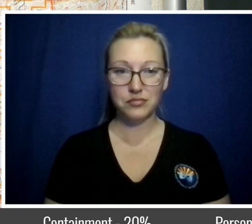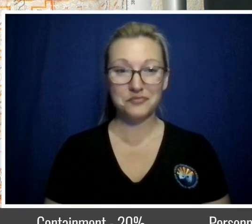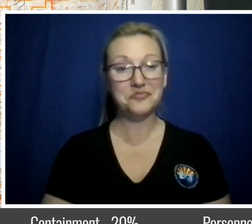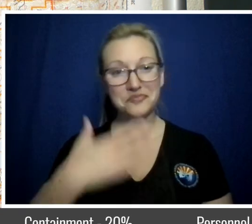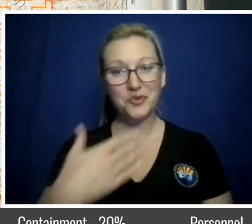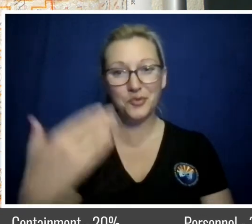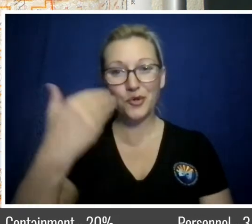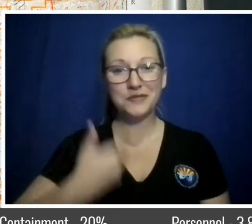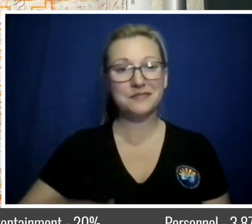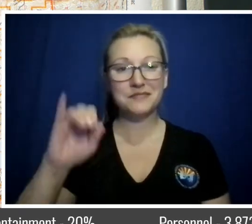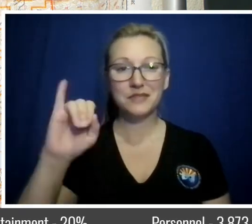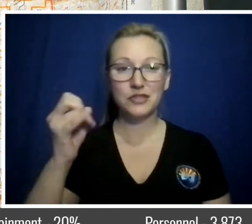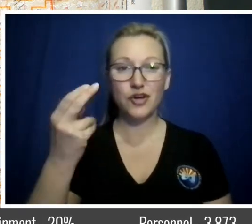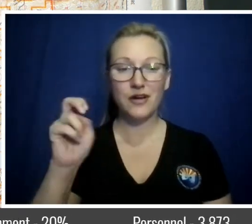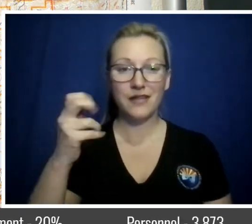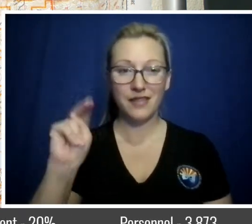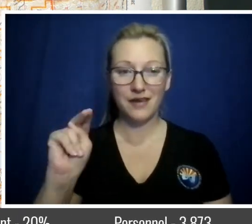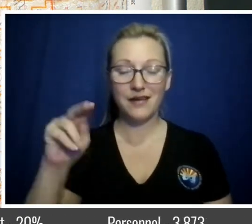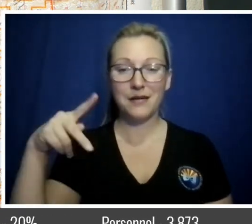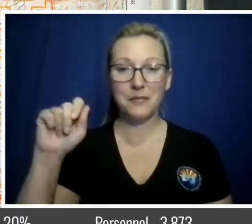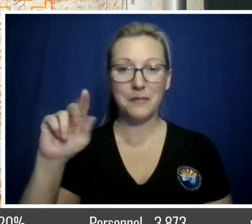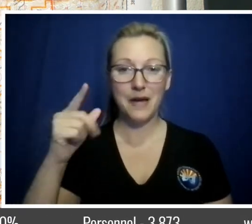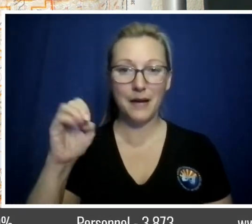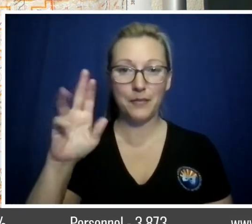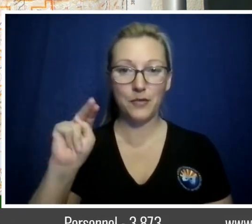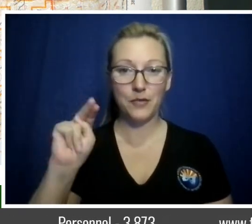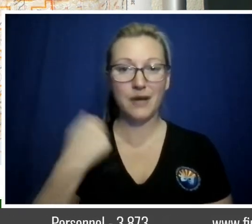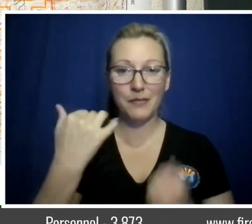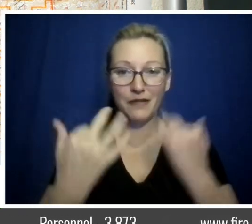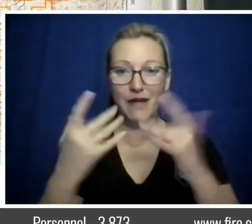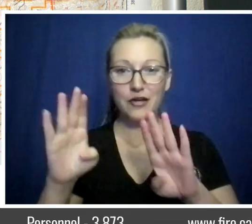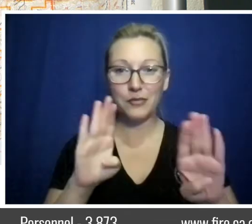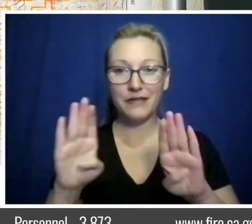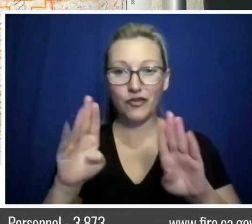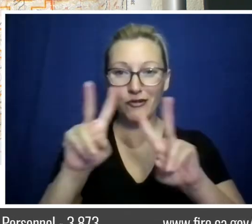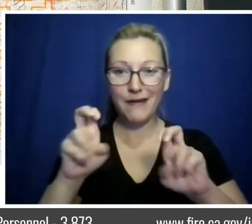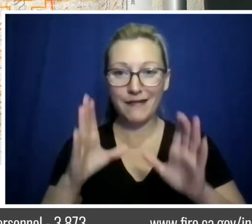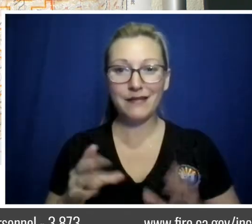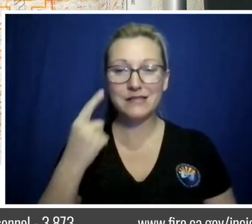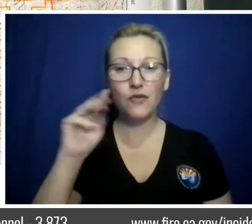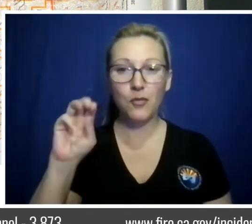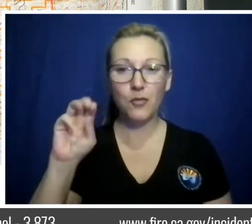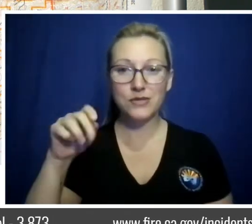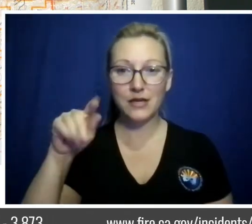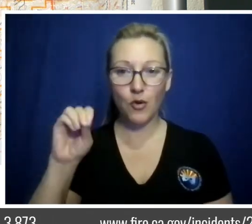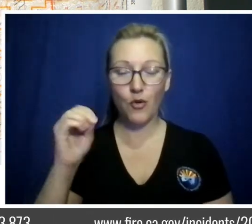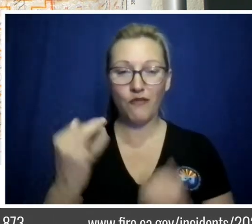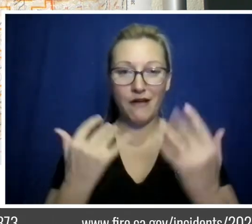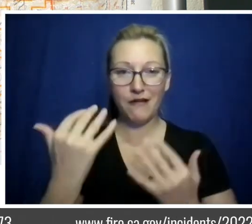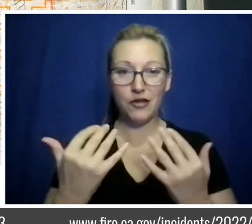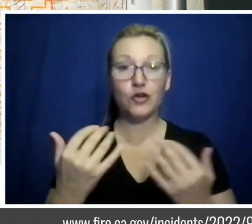Good morning. My name is Jonathan Pangburn, fire behavior analyst on the mosquito incident. Today is Friday, September